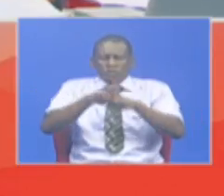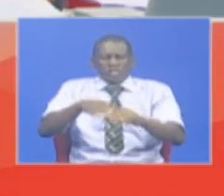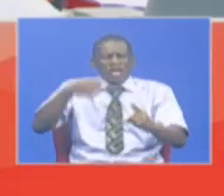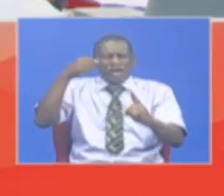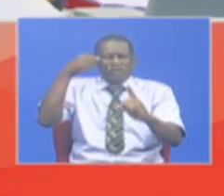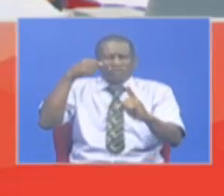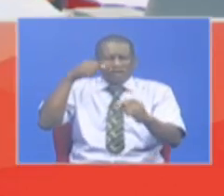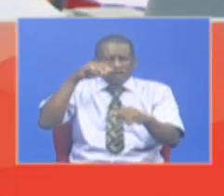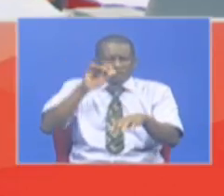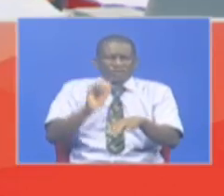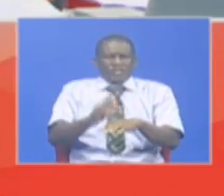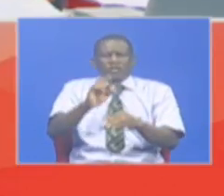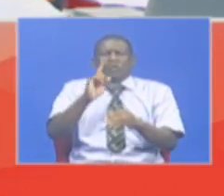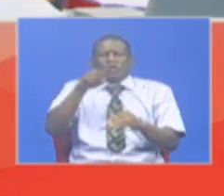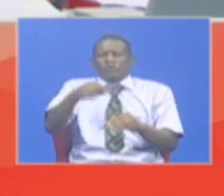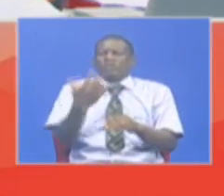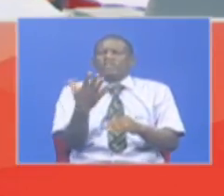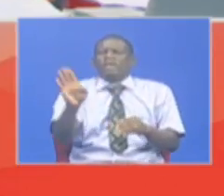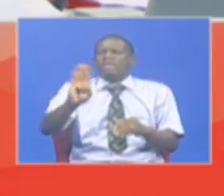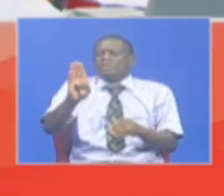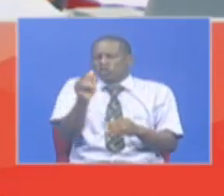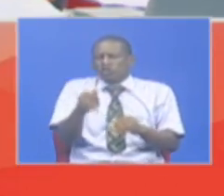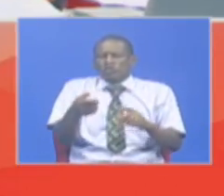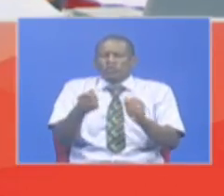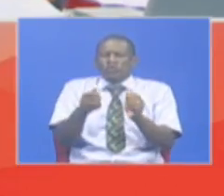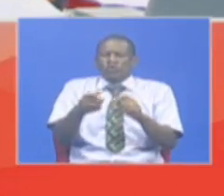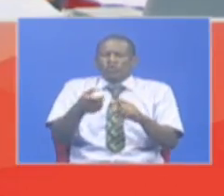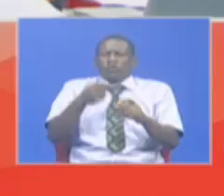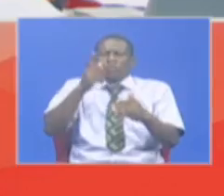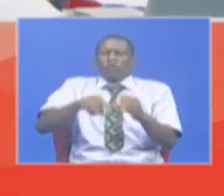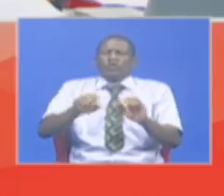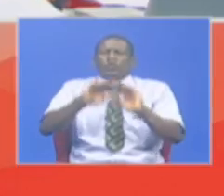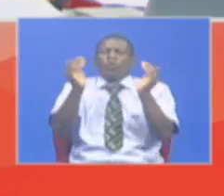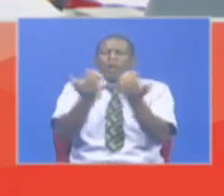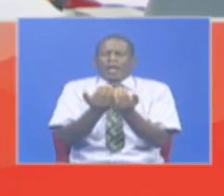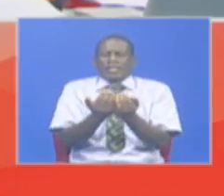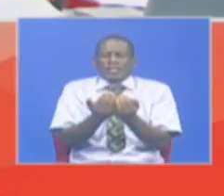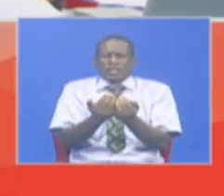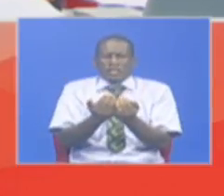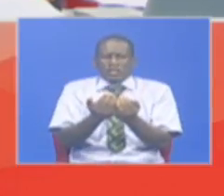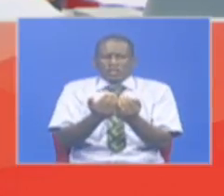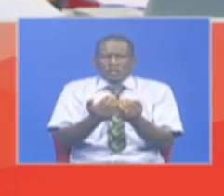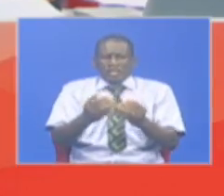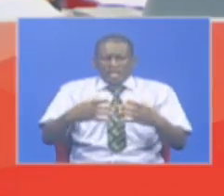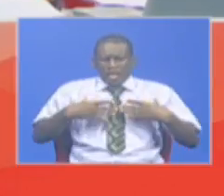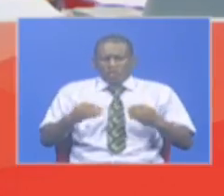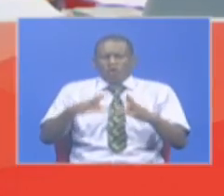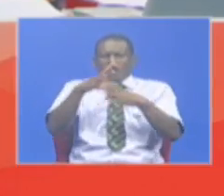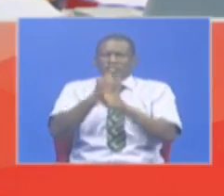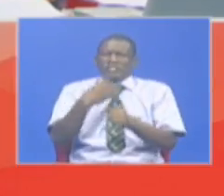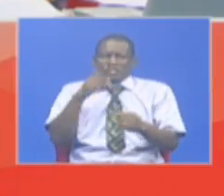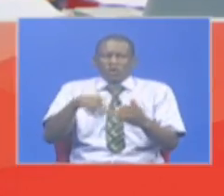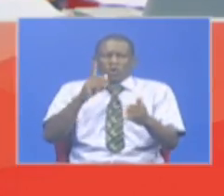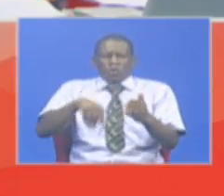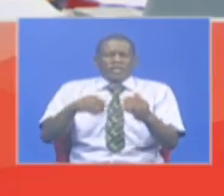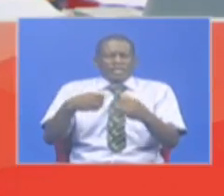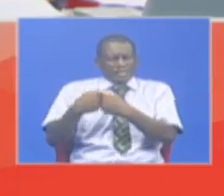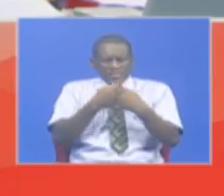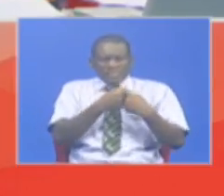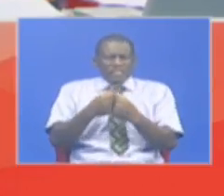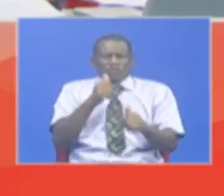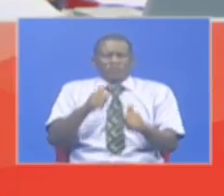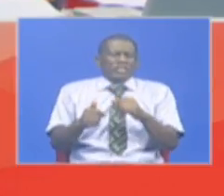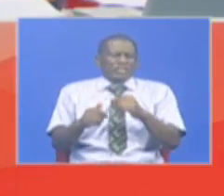1.5 billion children, according to the World Health Organization. What are some of the key outstanding issues that are facing children that you're learning on the ground right